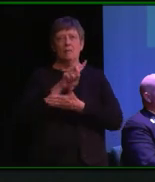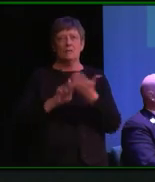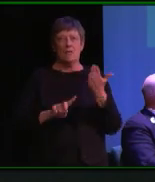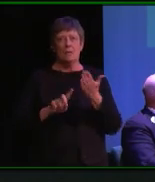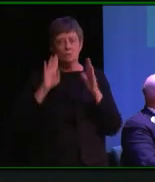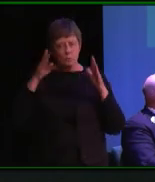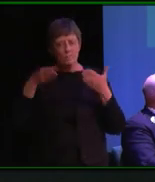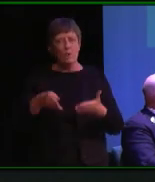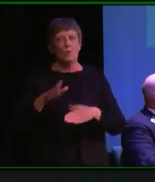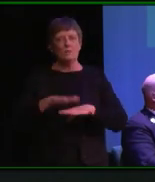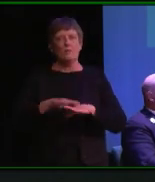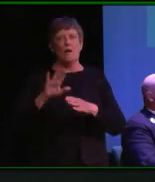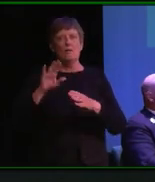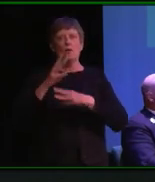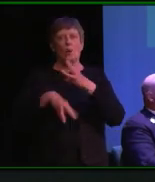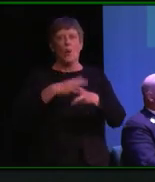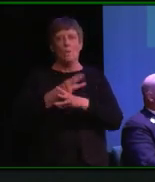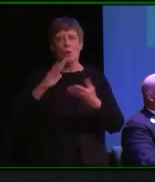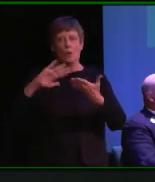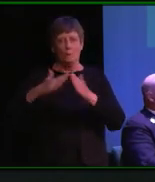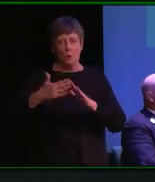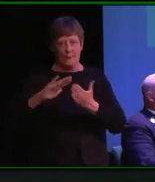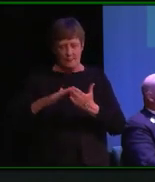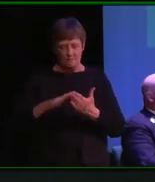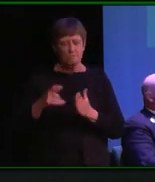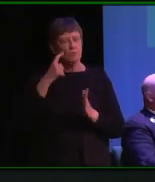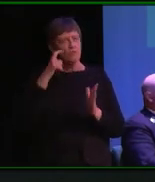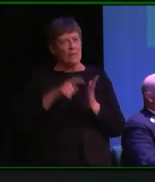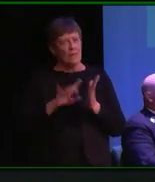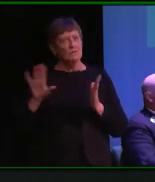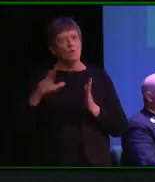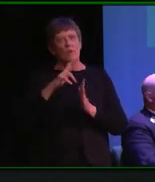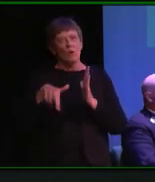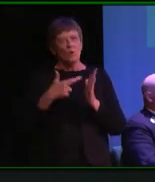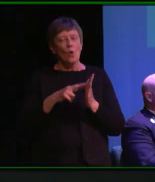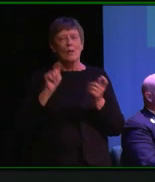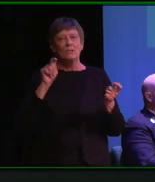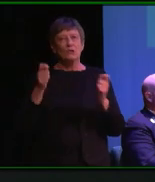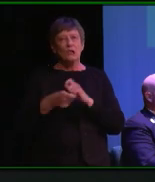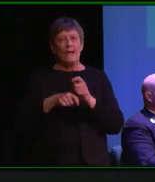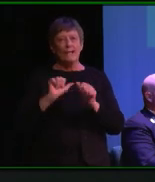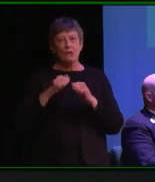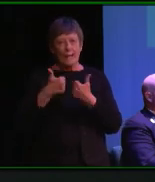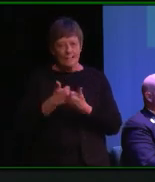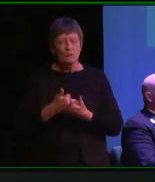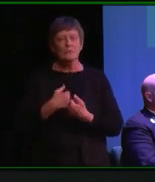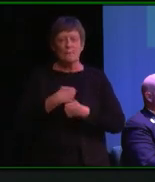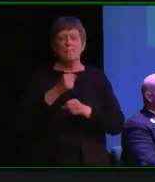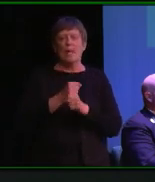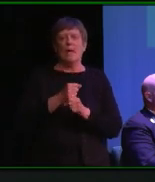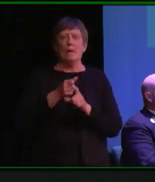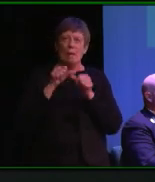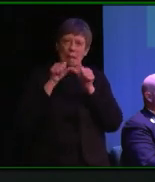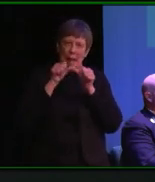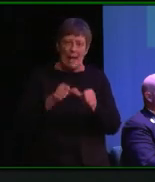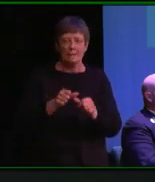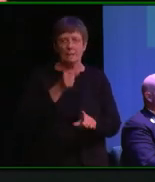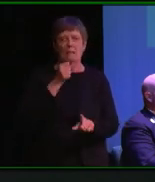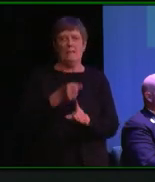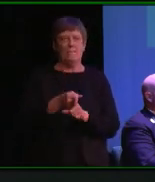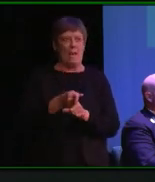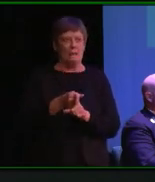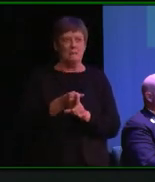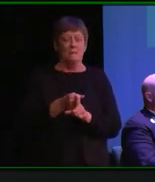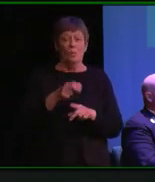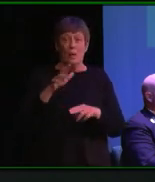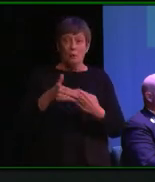needs. These students are being recognized for their role as change agents and who have made a lasting impact. As I call your name, please